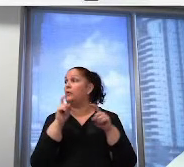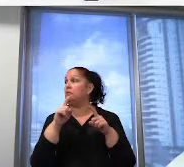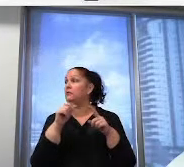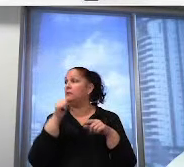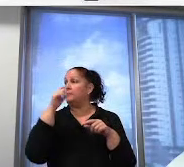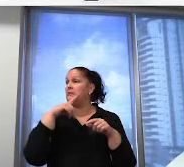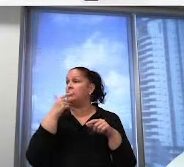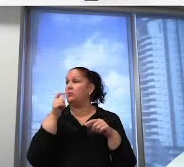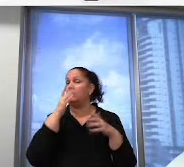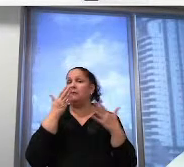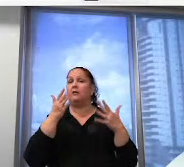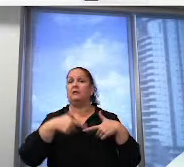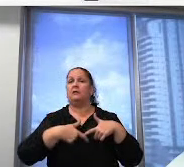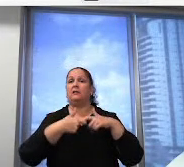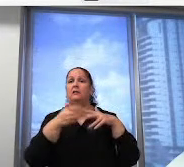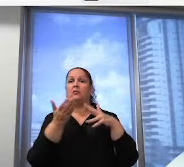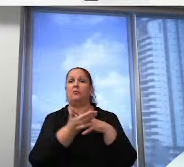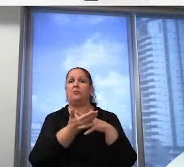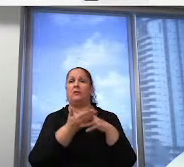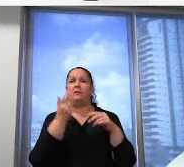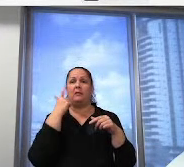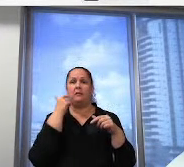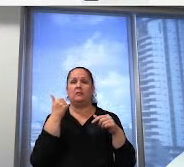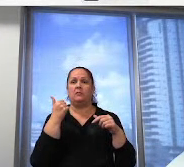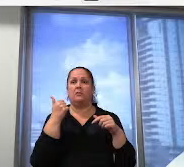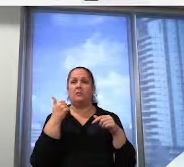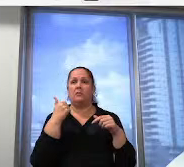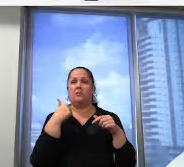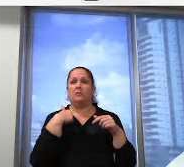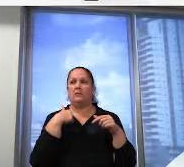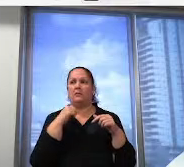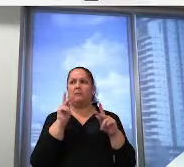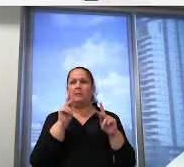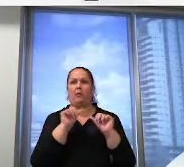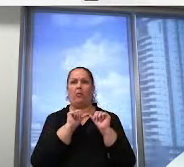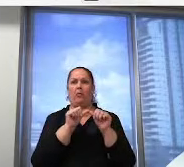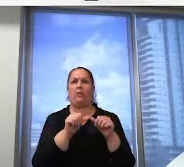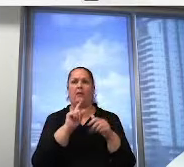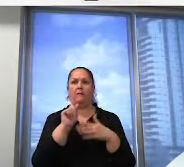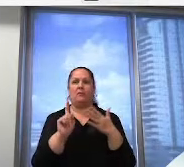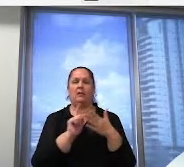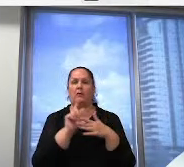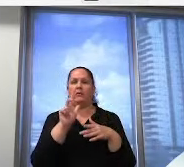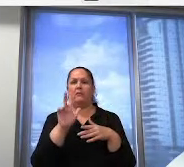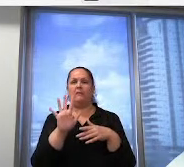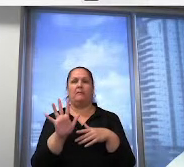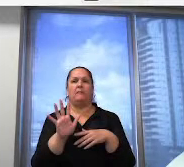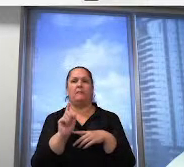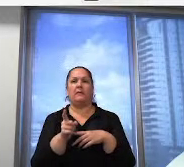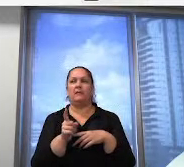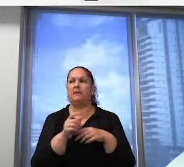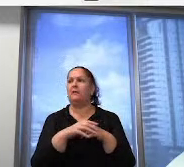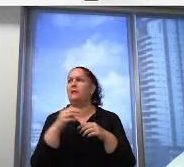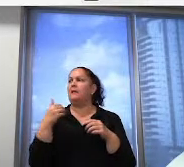other questions? Mr. Gonzalez, I'm going to take a break Yes. because we've got to, we kept people here for an hour and 35 minutes. So I have